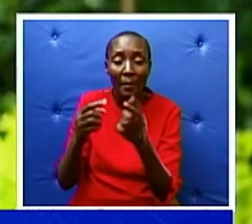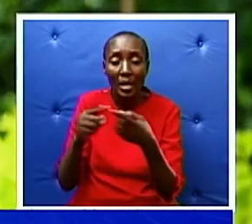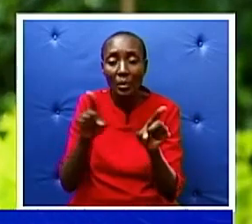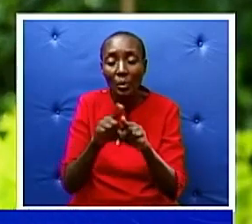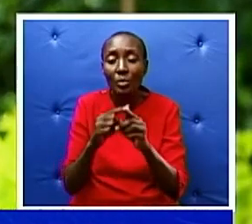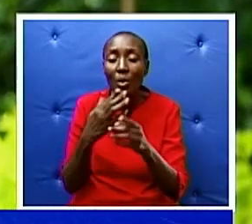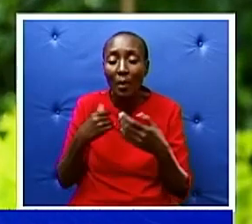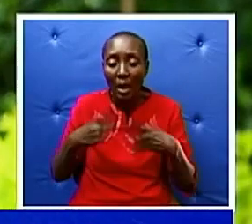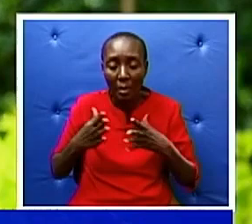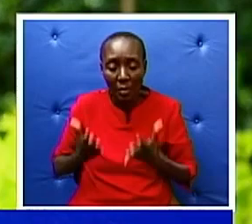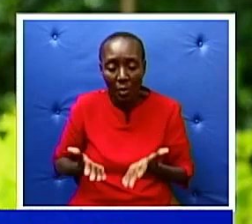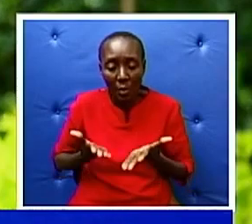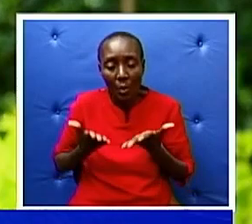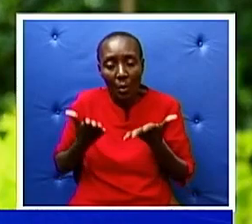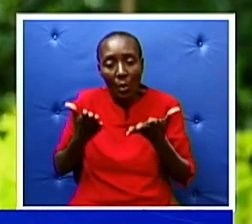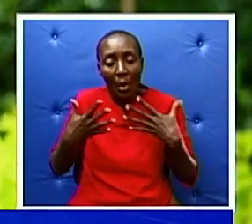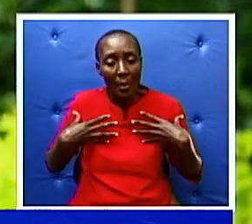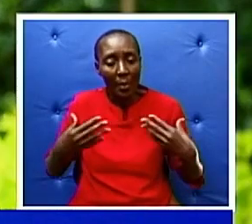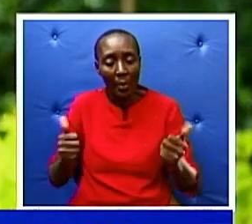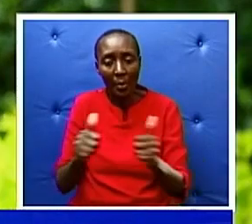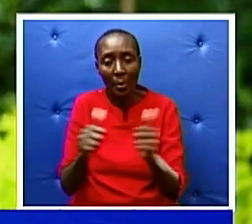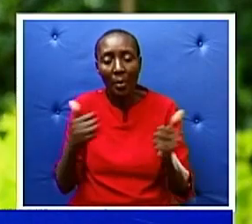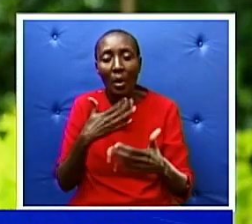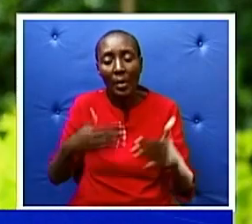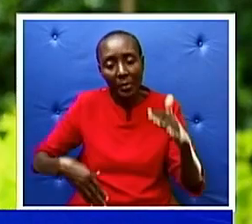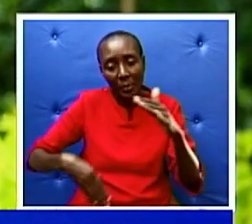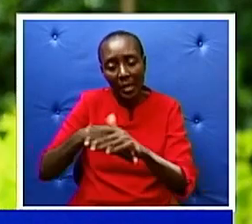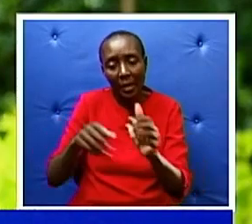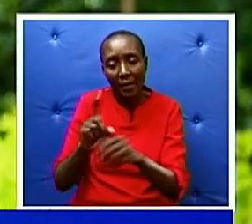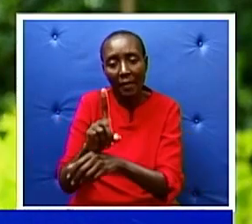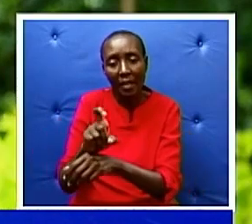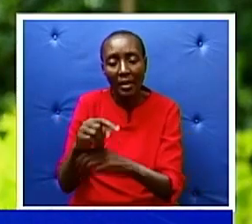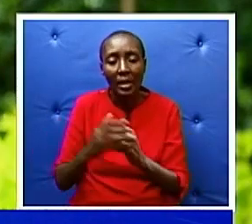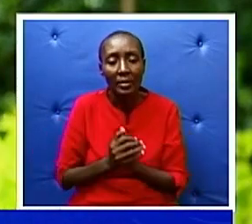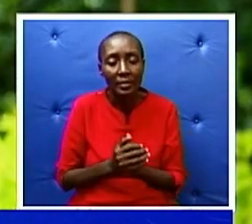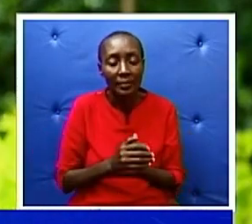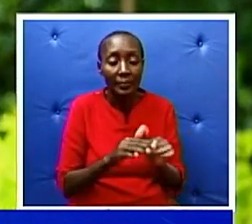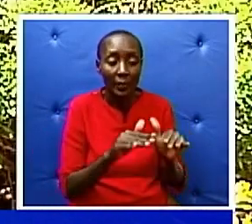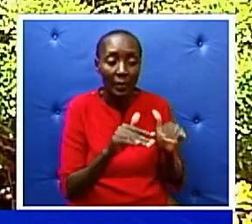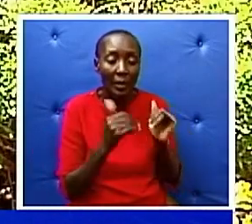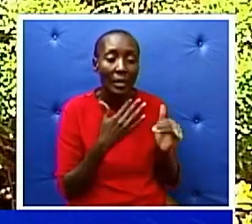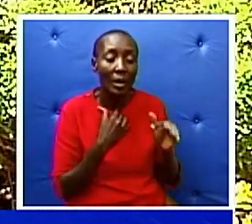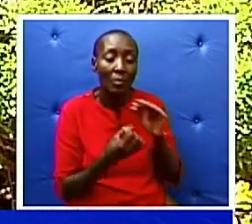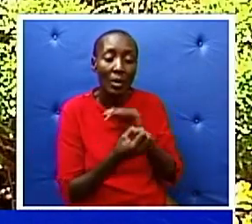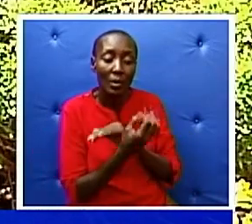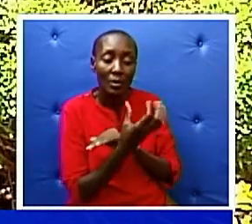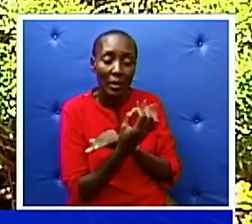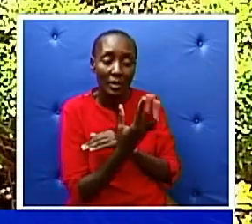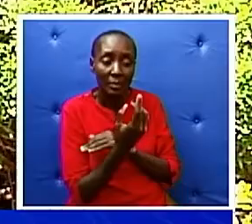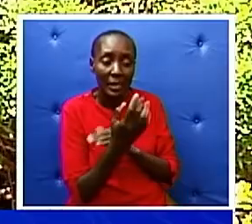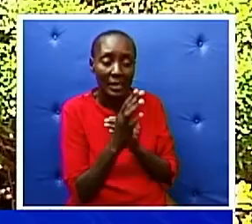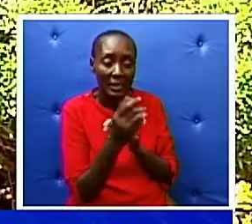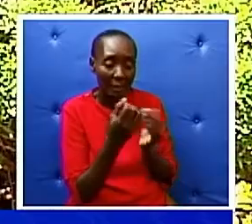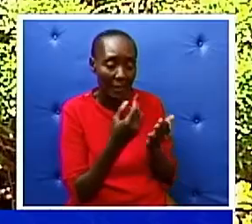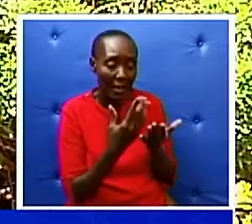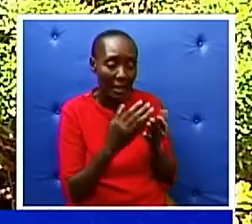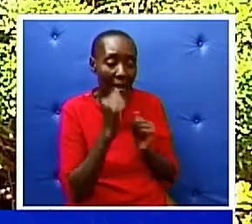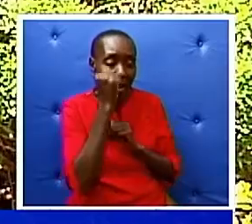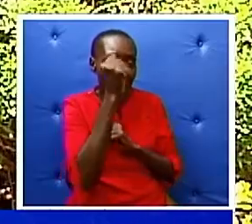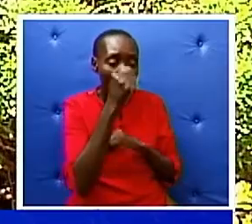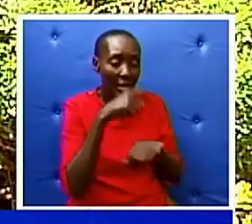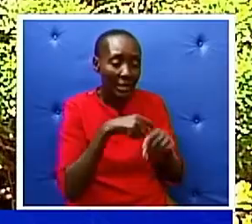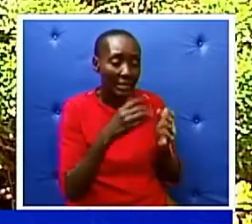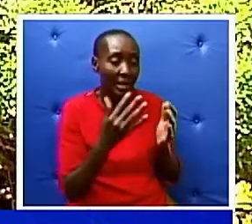better. You want to kick out the virus. No, let me explain to you something. In politics right now, there's